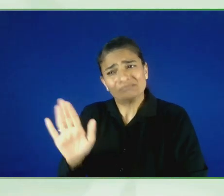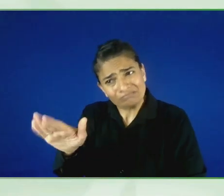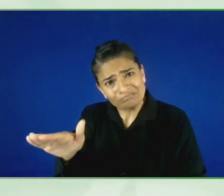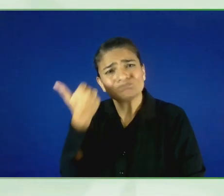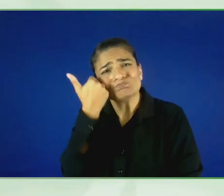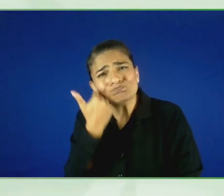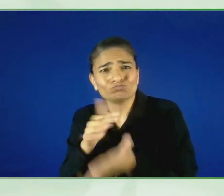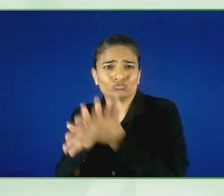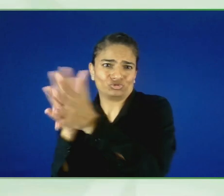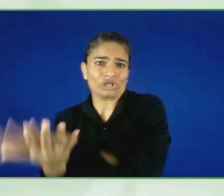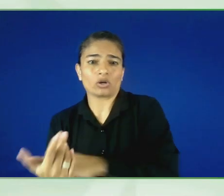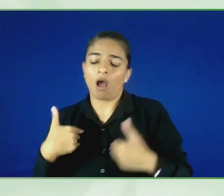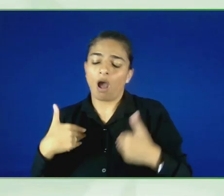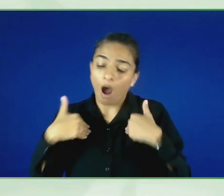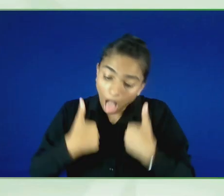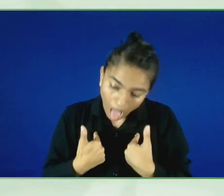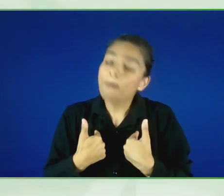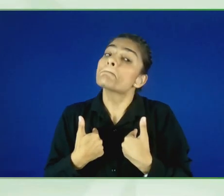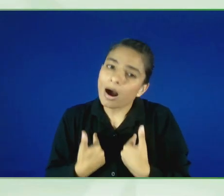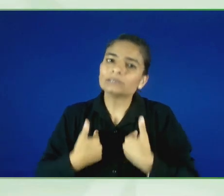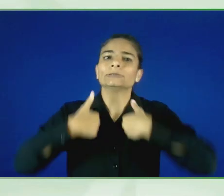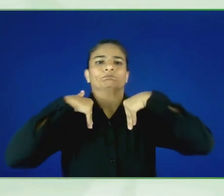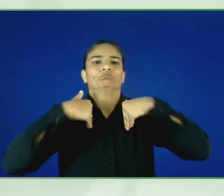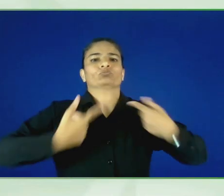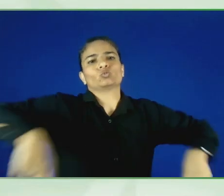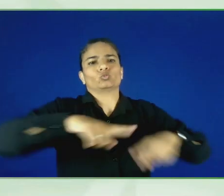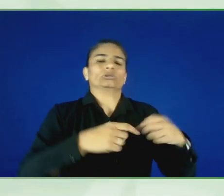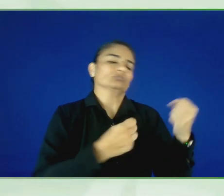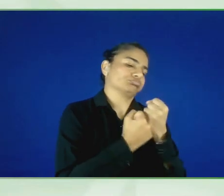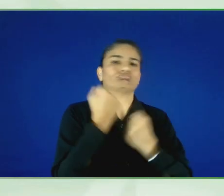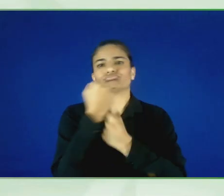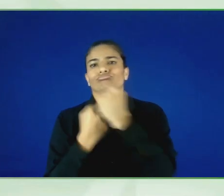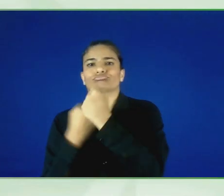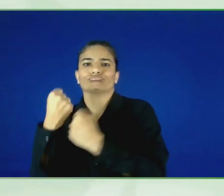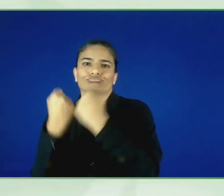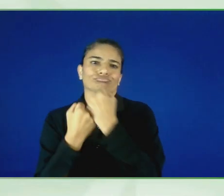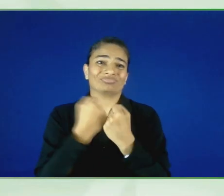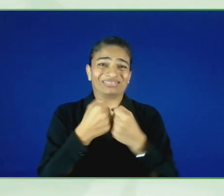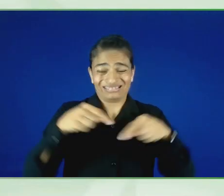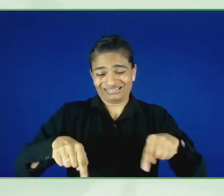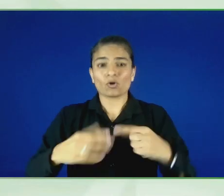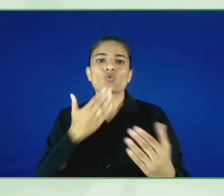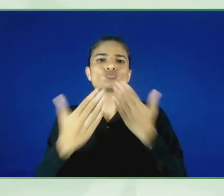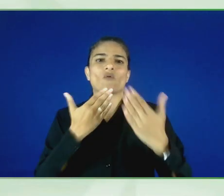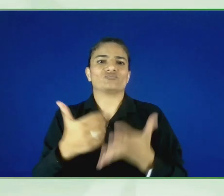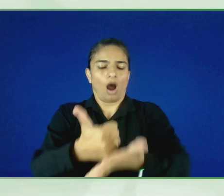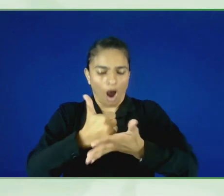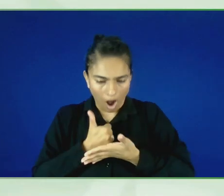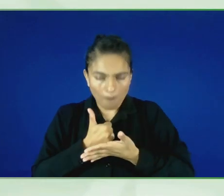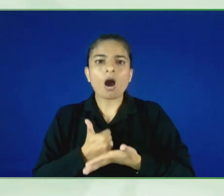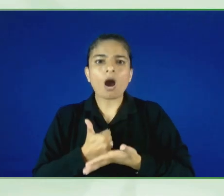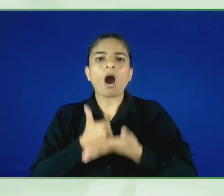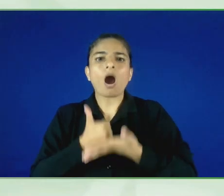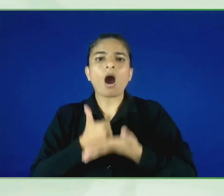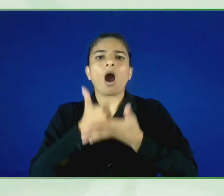and I think that's why conferences like this allow us for moments to share, get enthused, and I hope you'll bring that